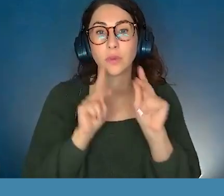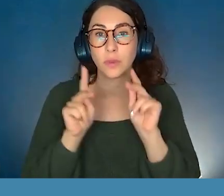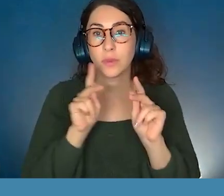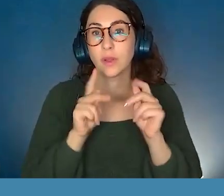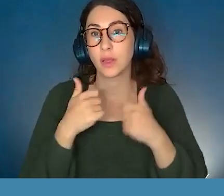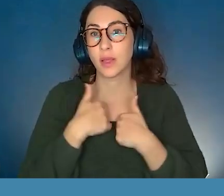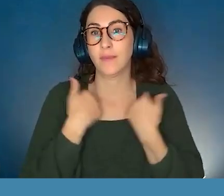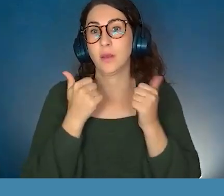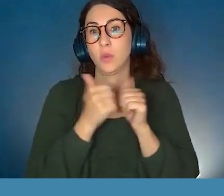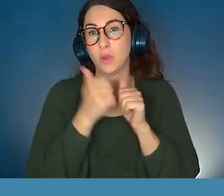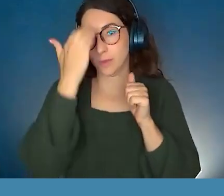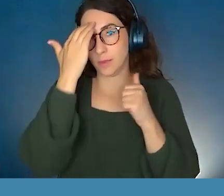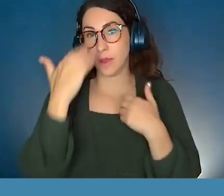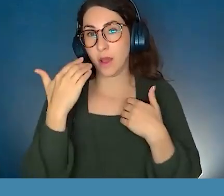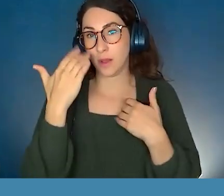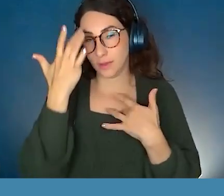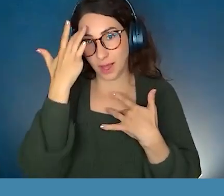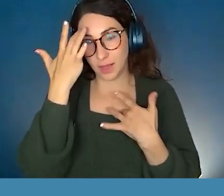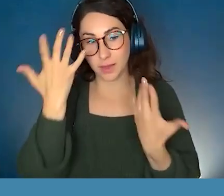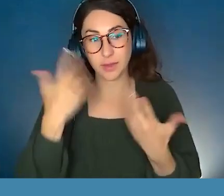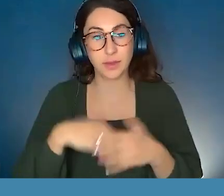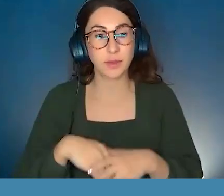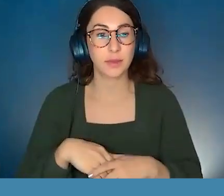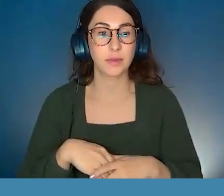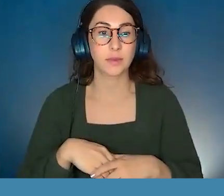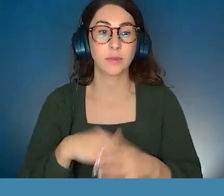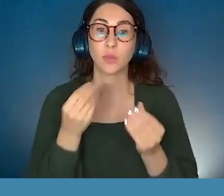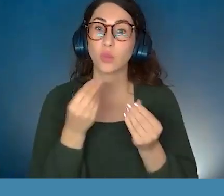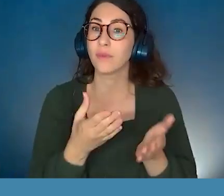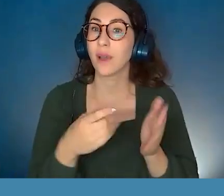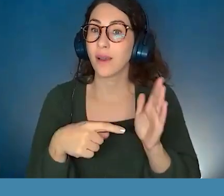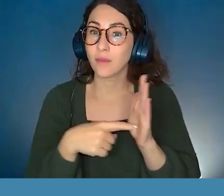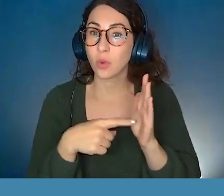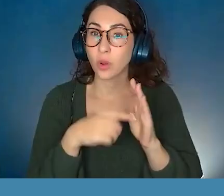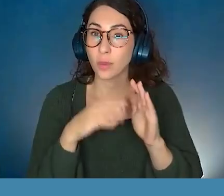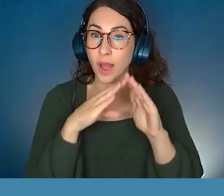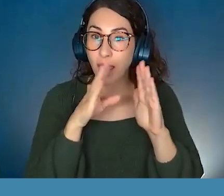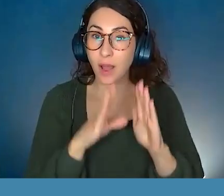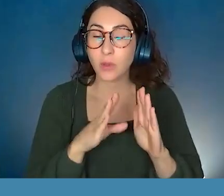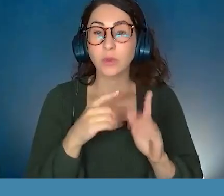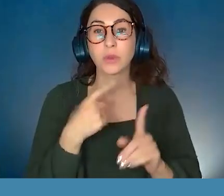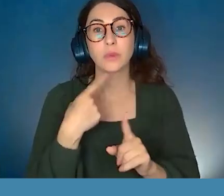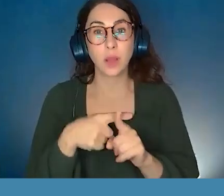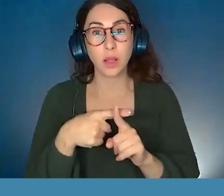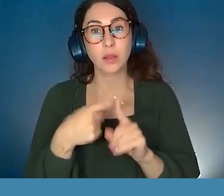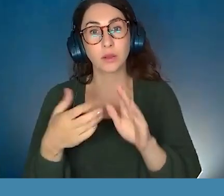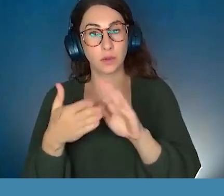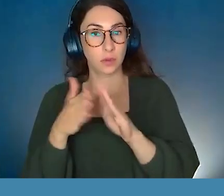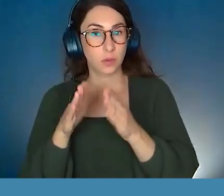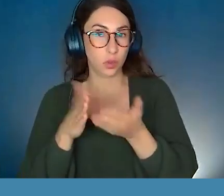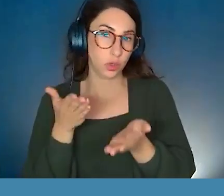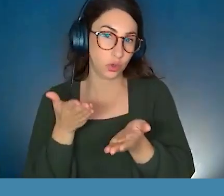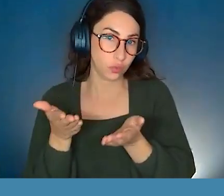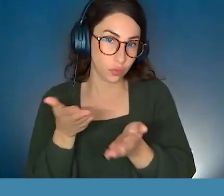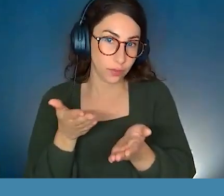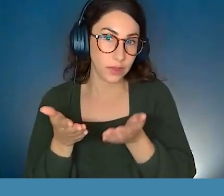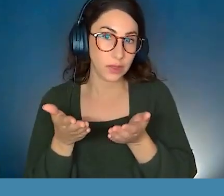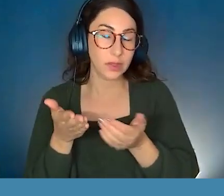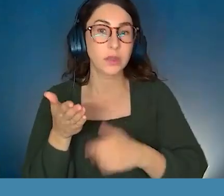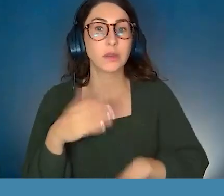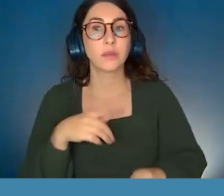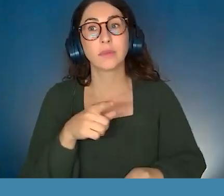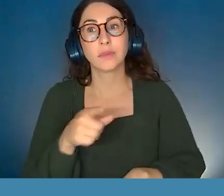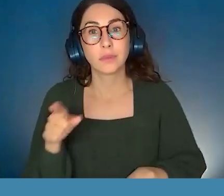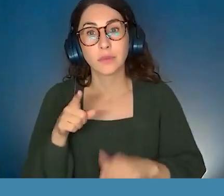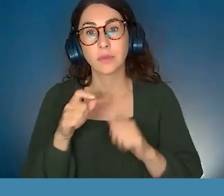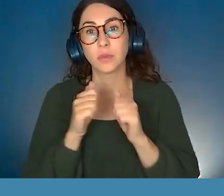And the goal of it is just to provide affordable housing combined with community-based services so that people who have mental